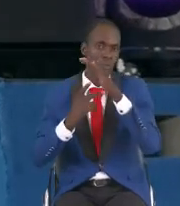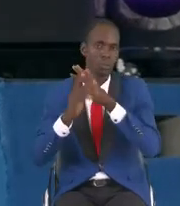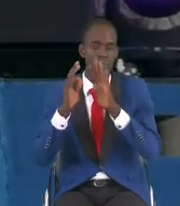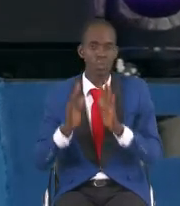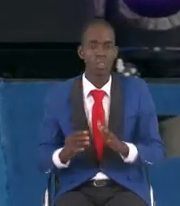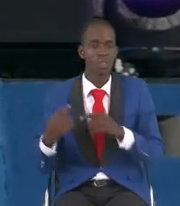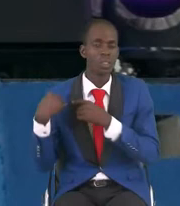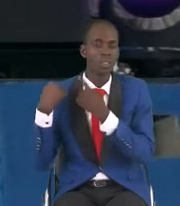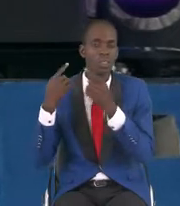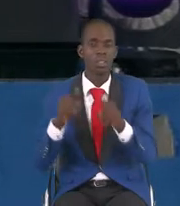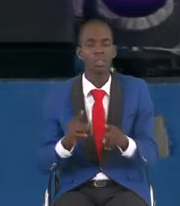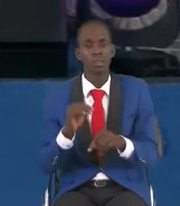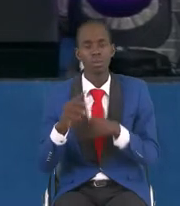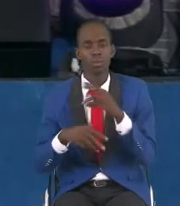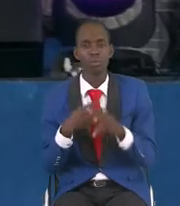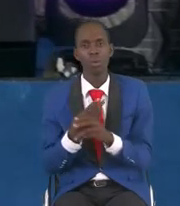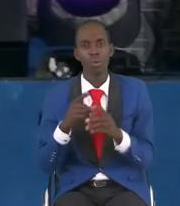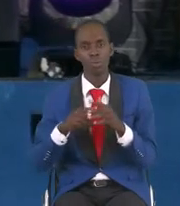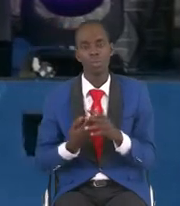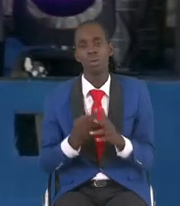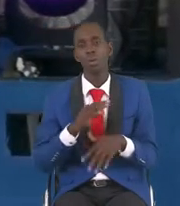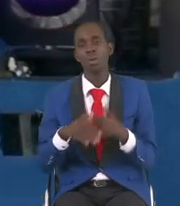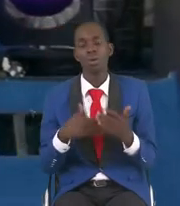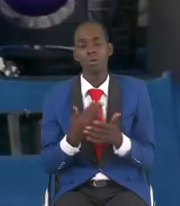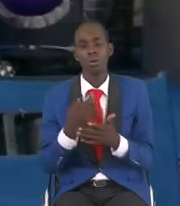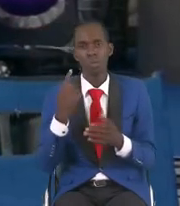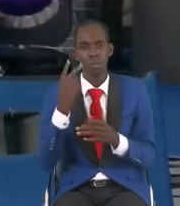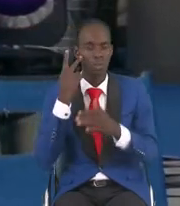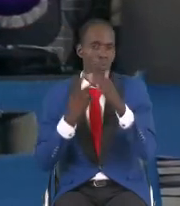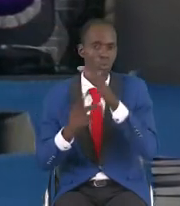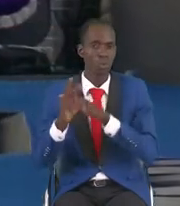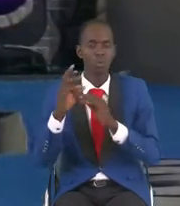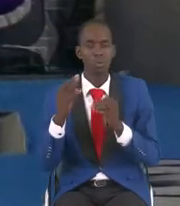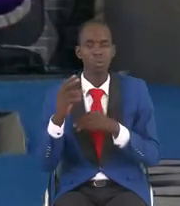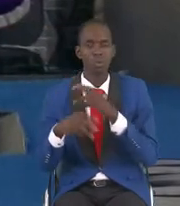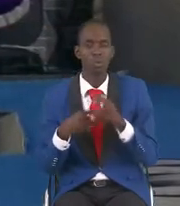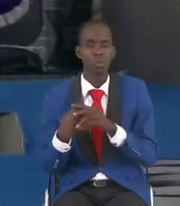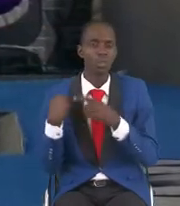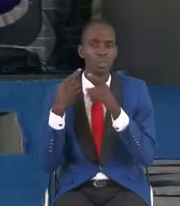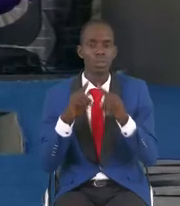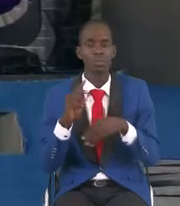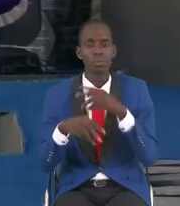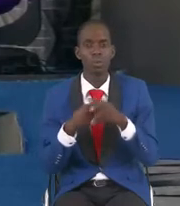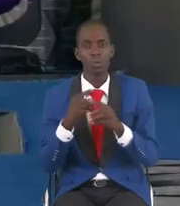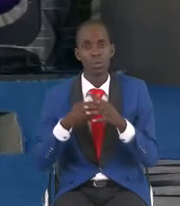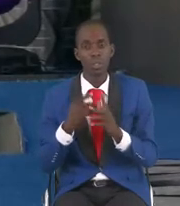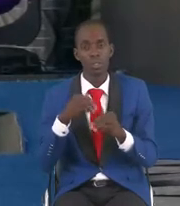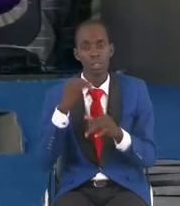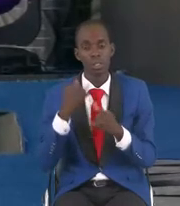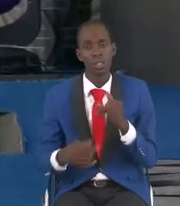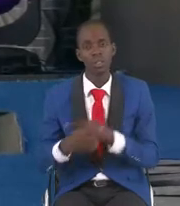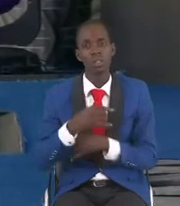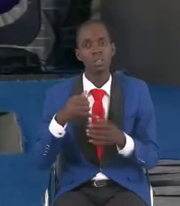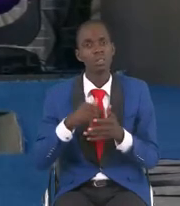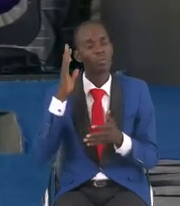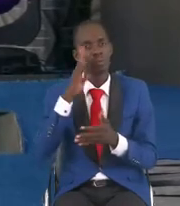began. All the promises of God since the world began, in the last days, they'll be restored. In the last days,